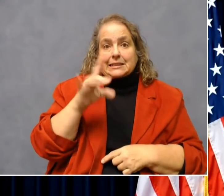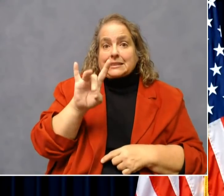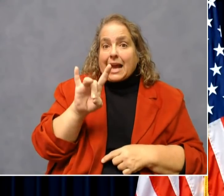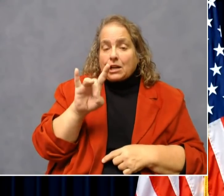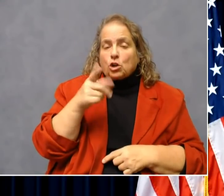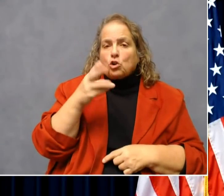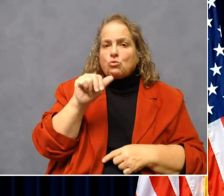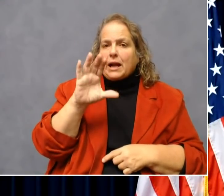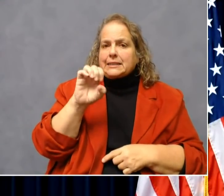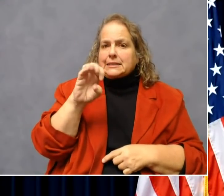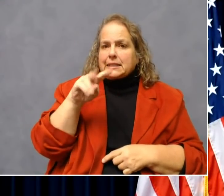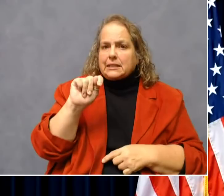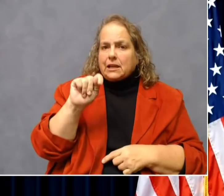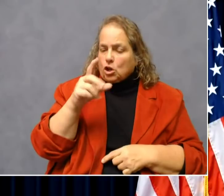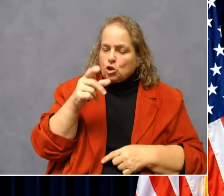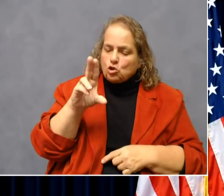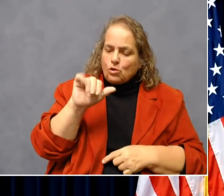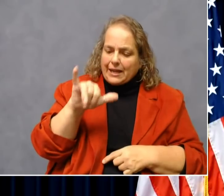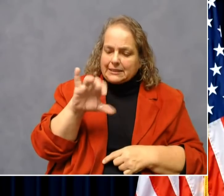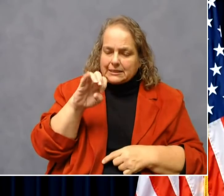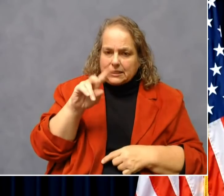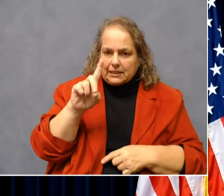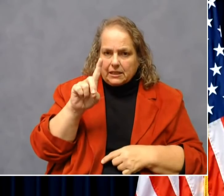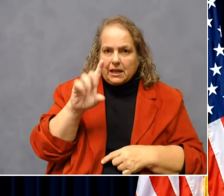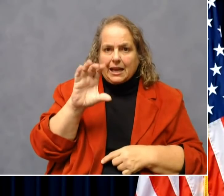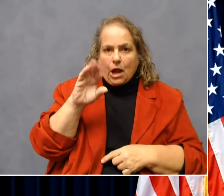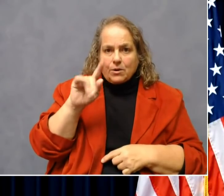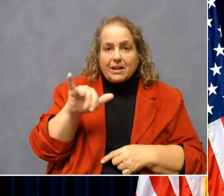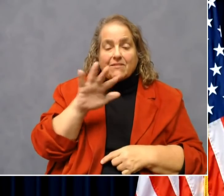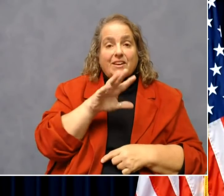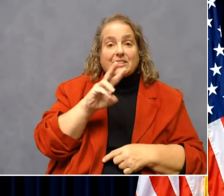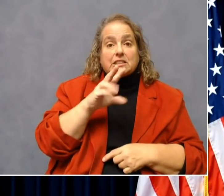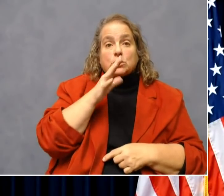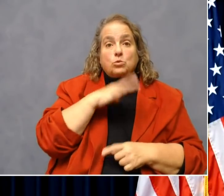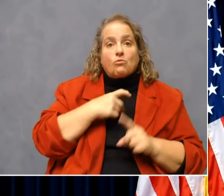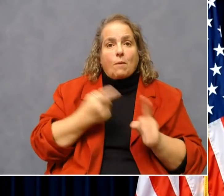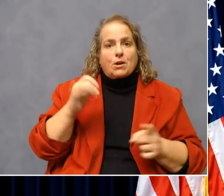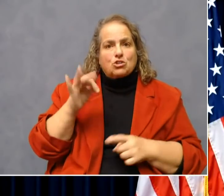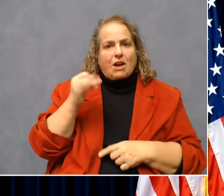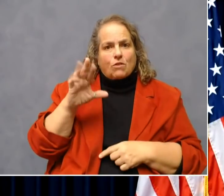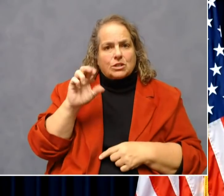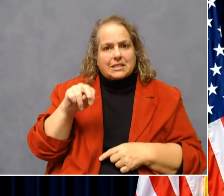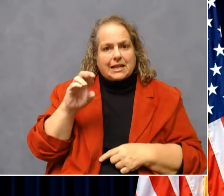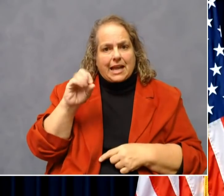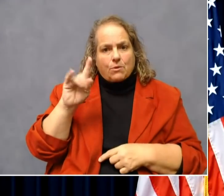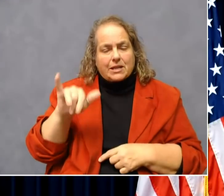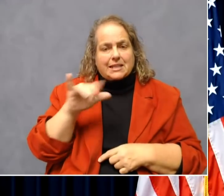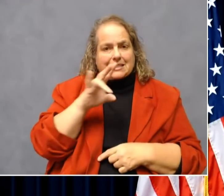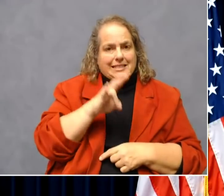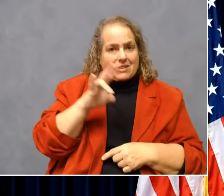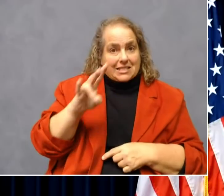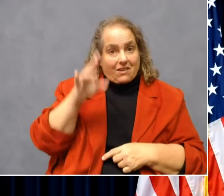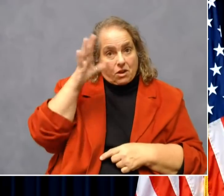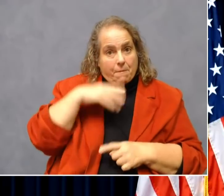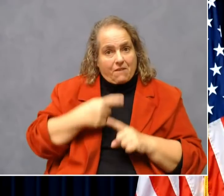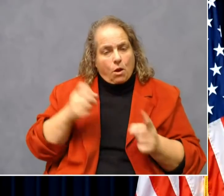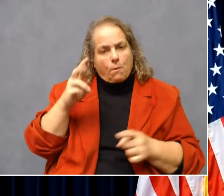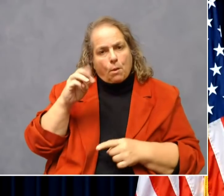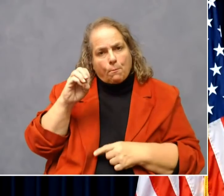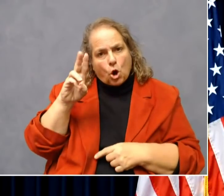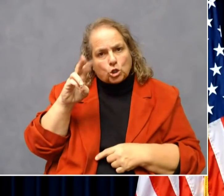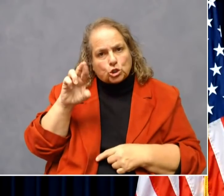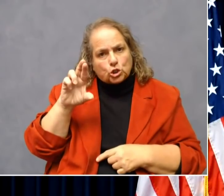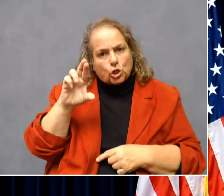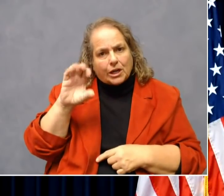a 56-year-old woman from Jefferson County, a 77-year-old man from Marshall County, 3 individuals from McCracken